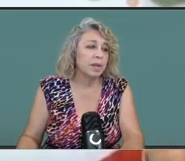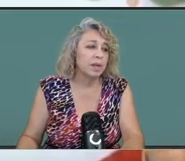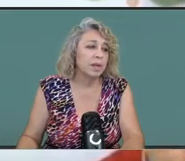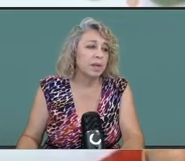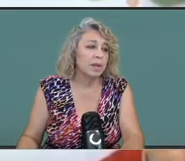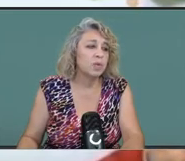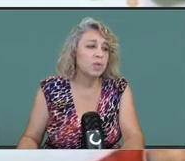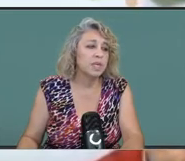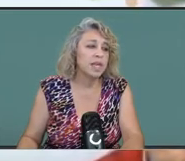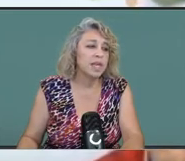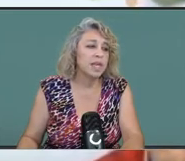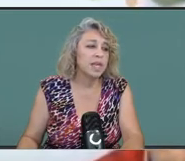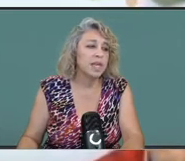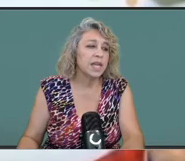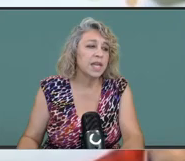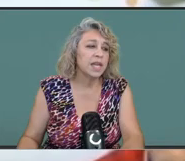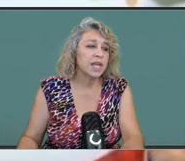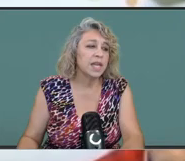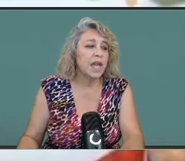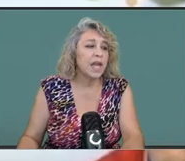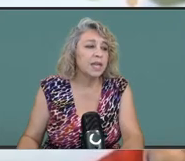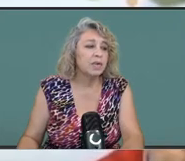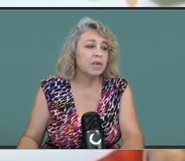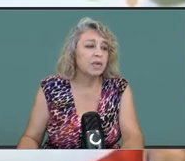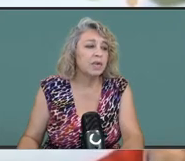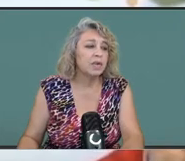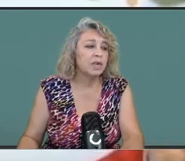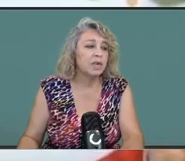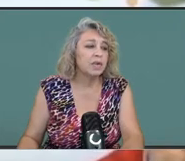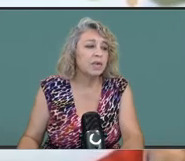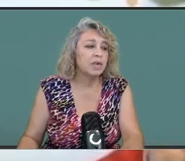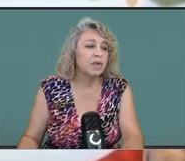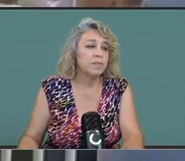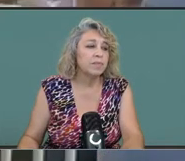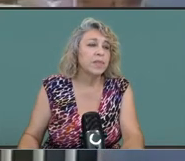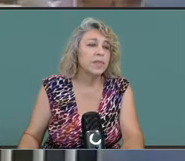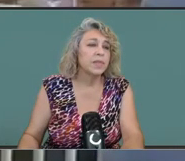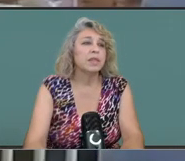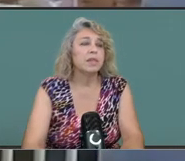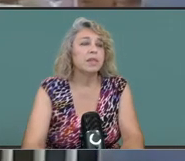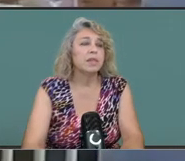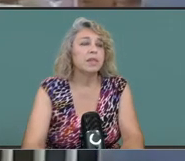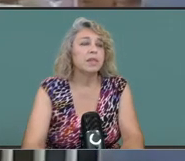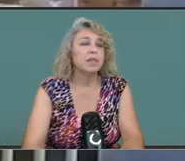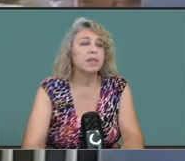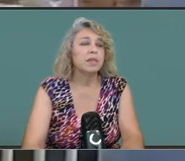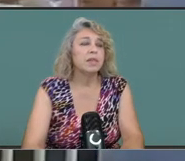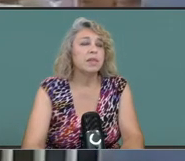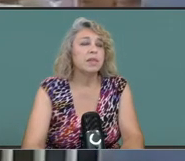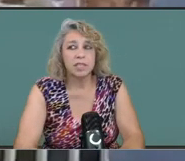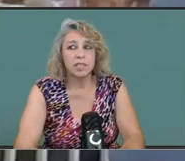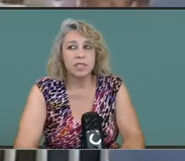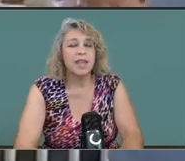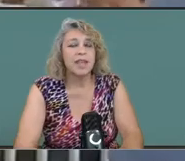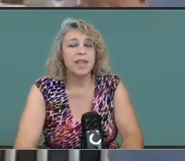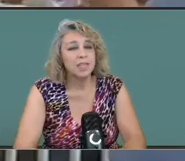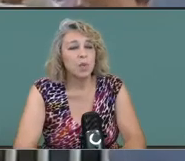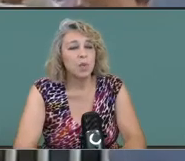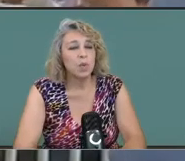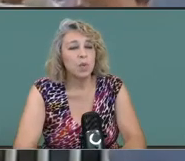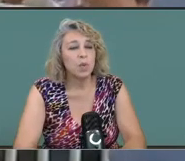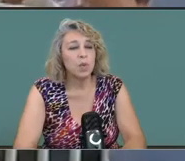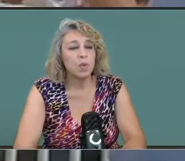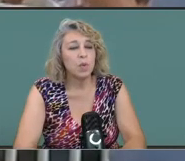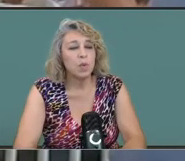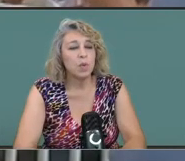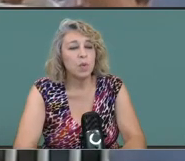And we have to work together and in a coordinated way. The people are first, and that is why